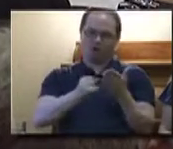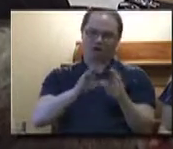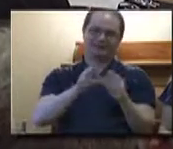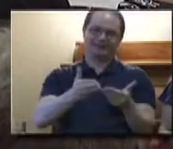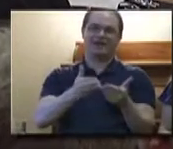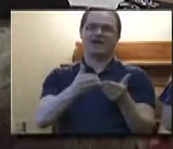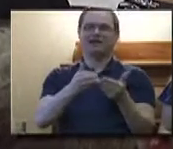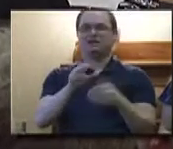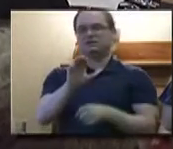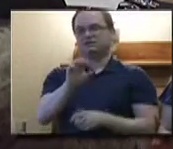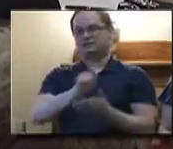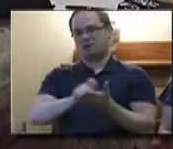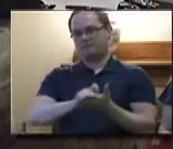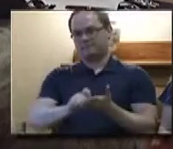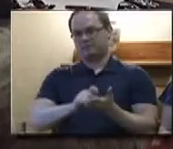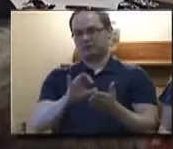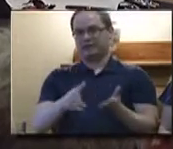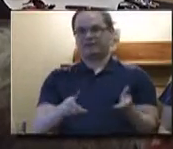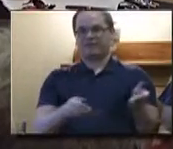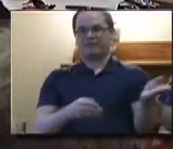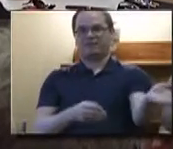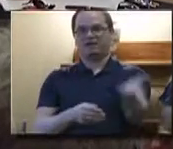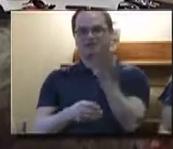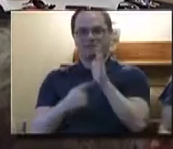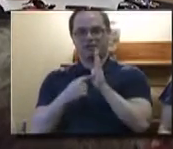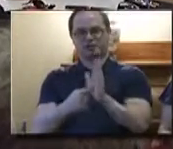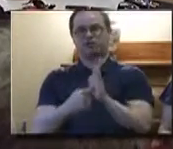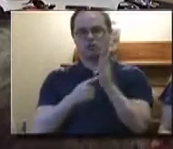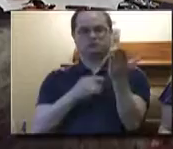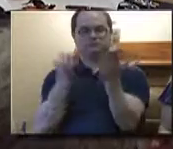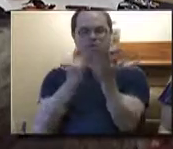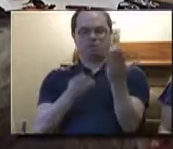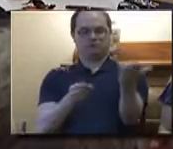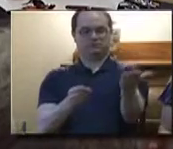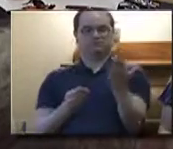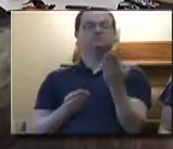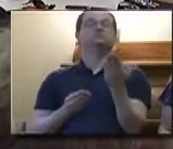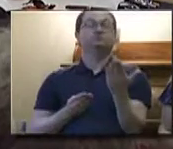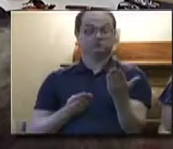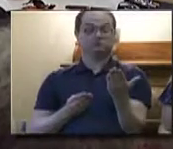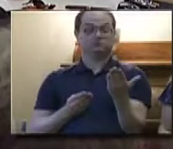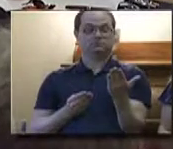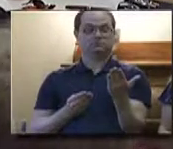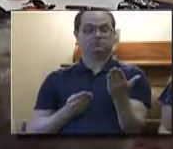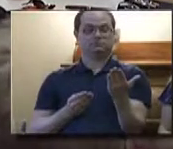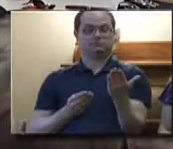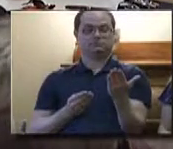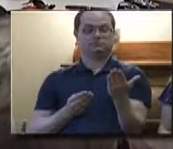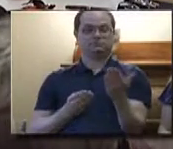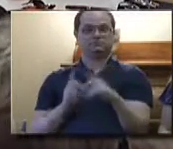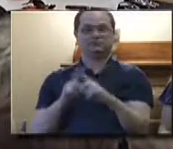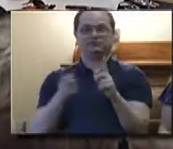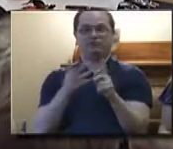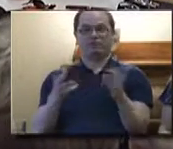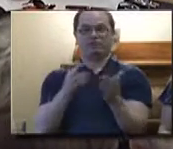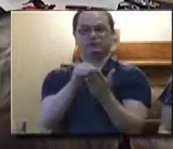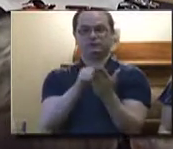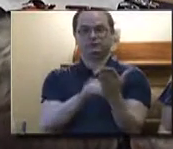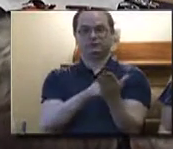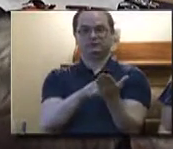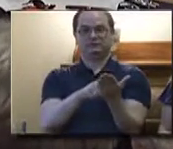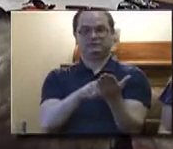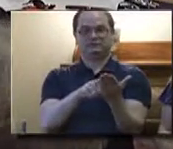classes, and an inmate comes up and shows me drawings and various things that